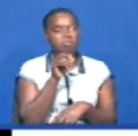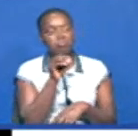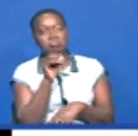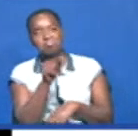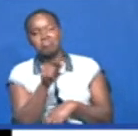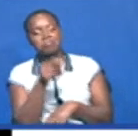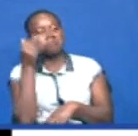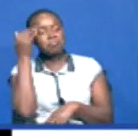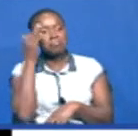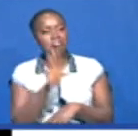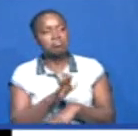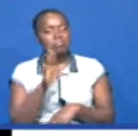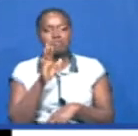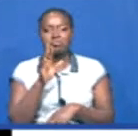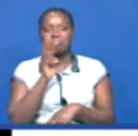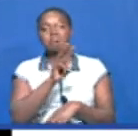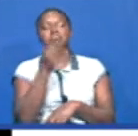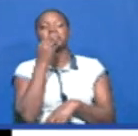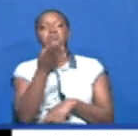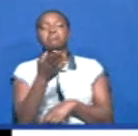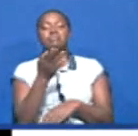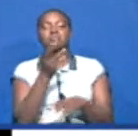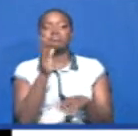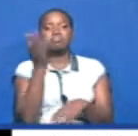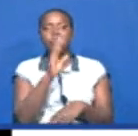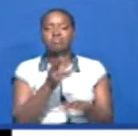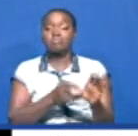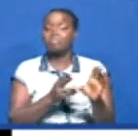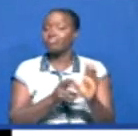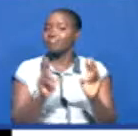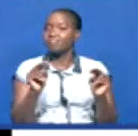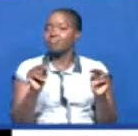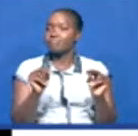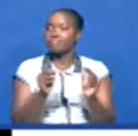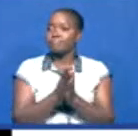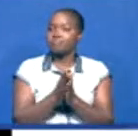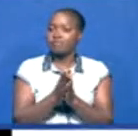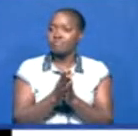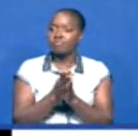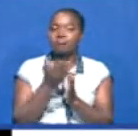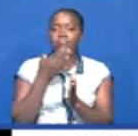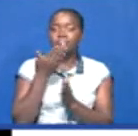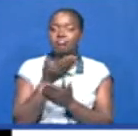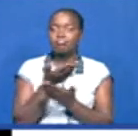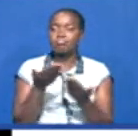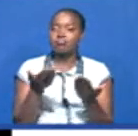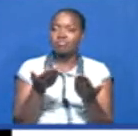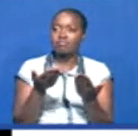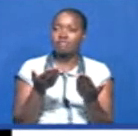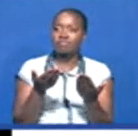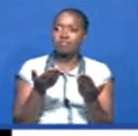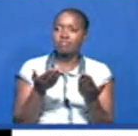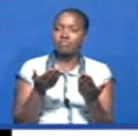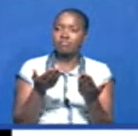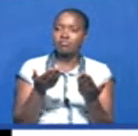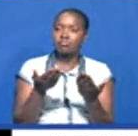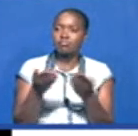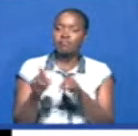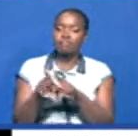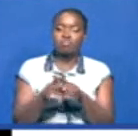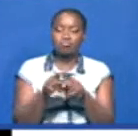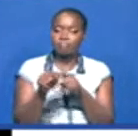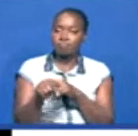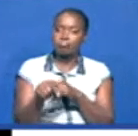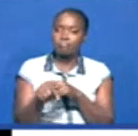we didn't see, we didn't do, we didn't participate. So bottom line, the answer to that question is that even in this one,